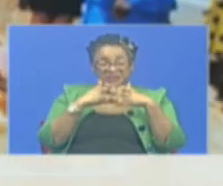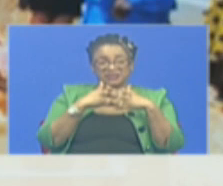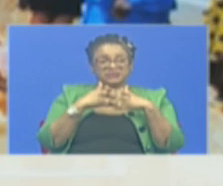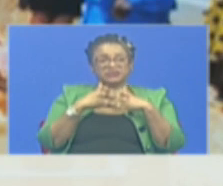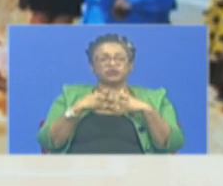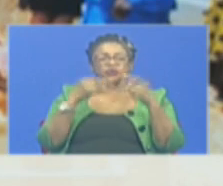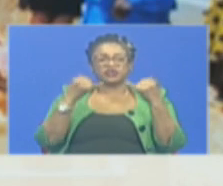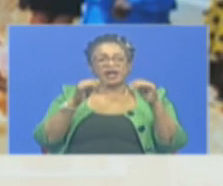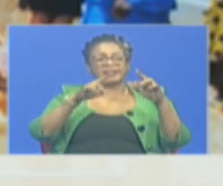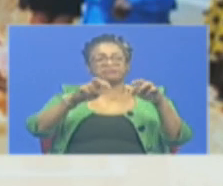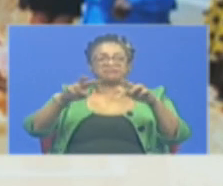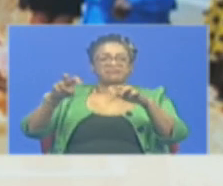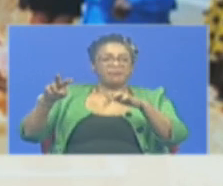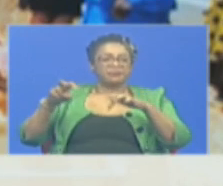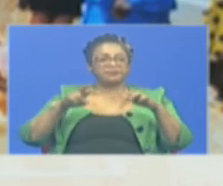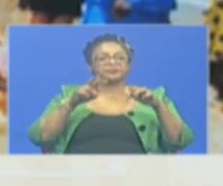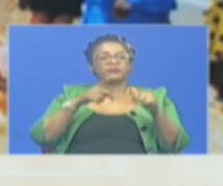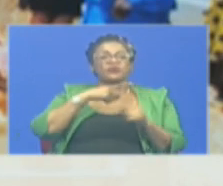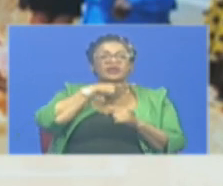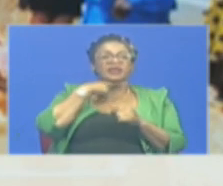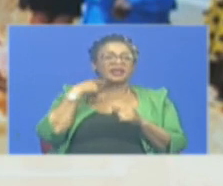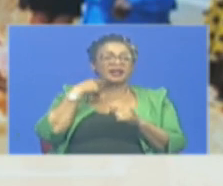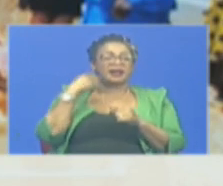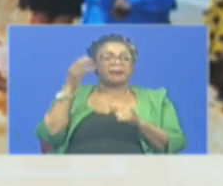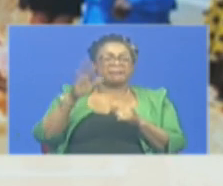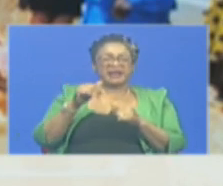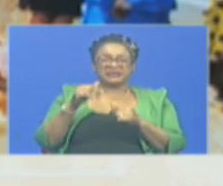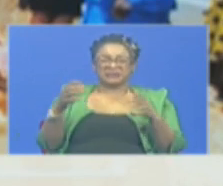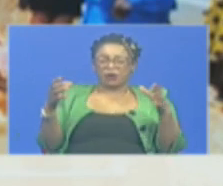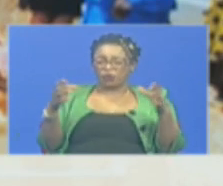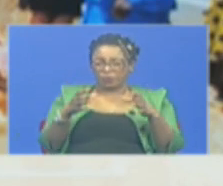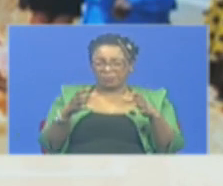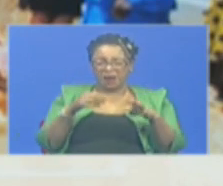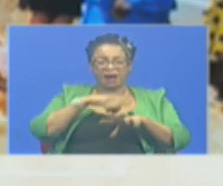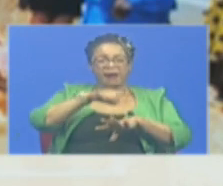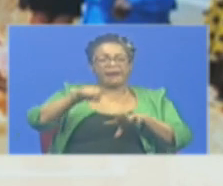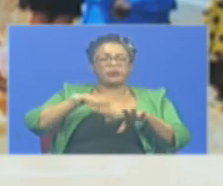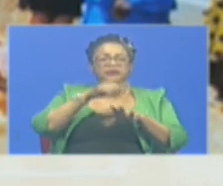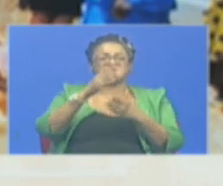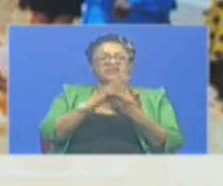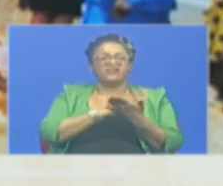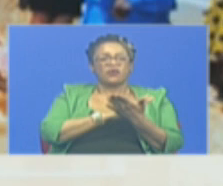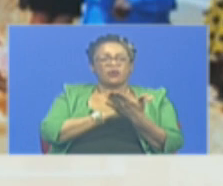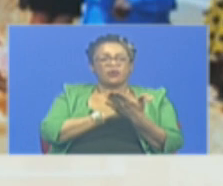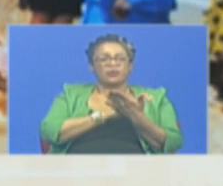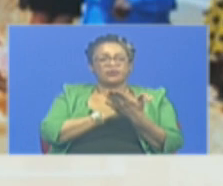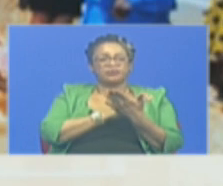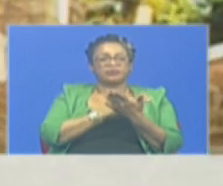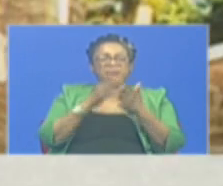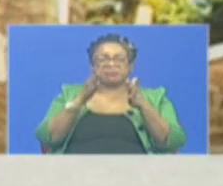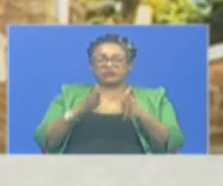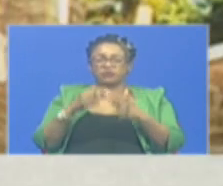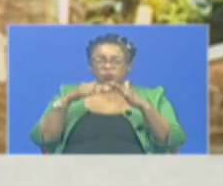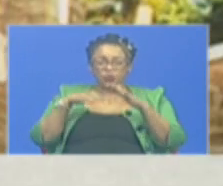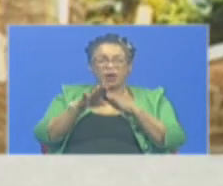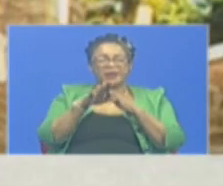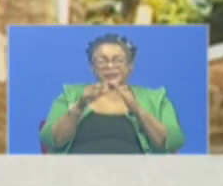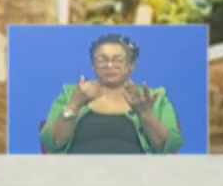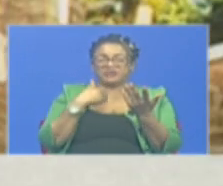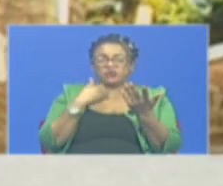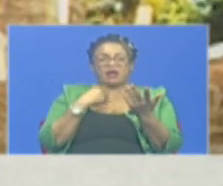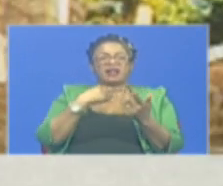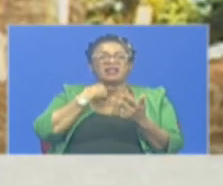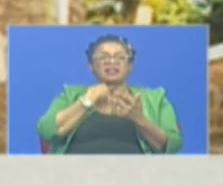fugitive. He was killed by a hit squad only hours before the suspect could walk into a trap he helped lay at his